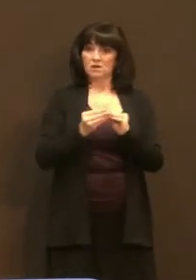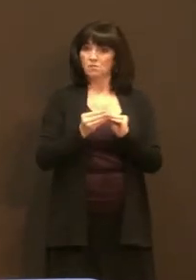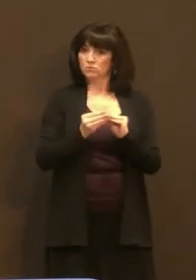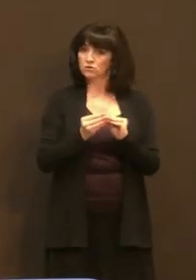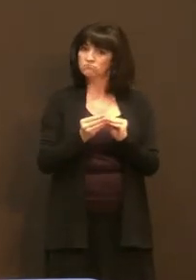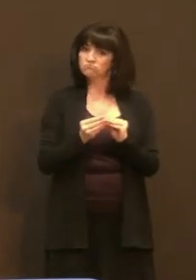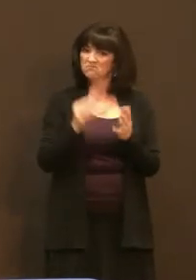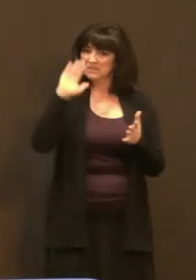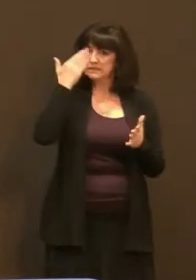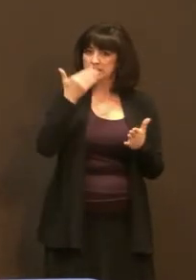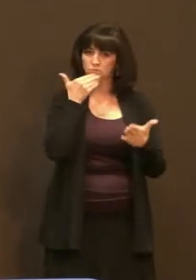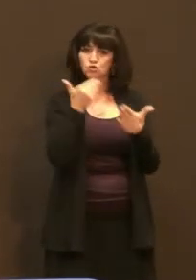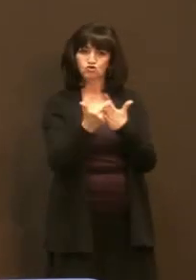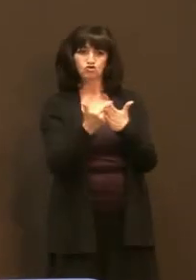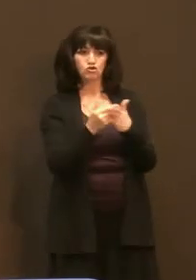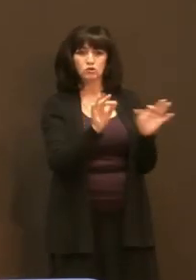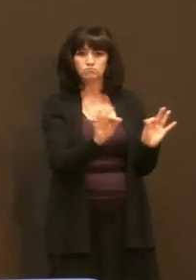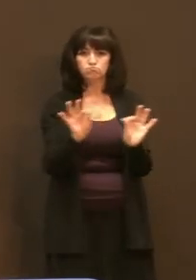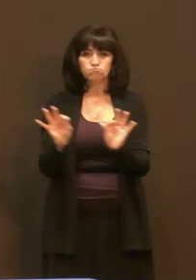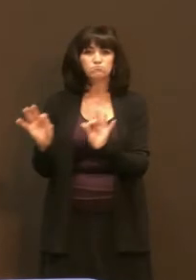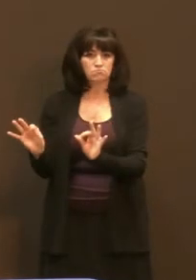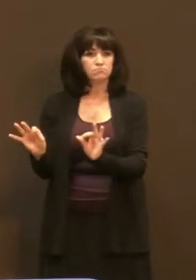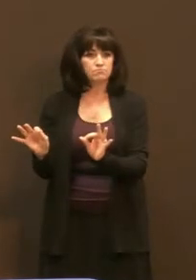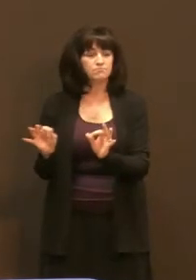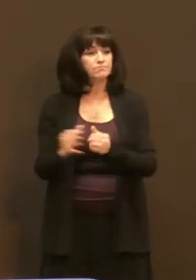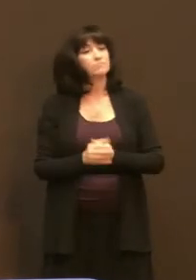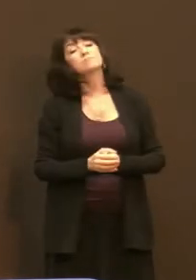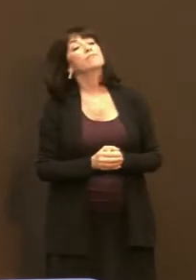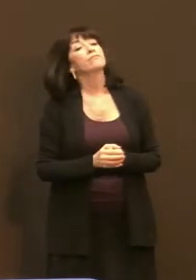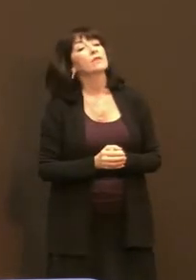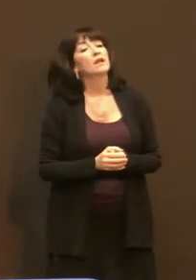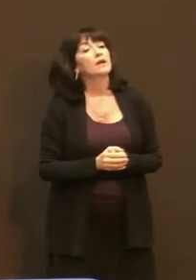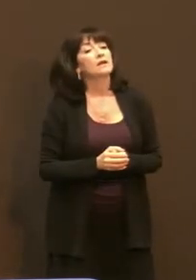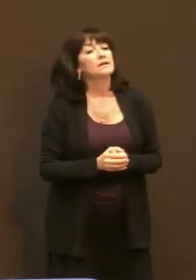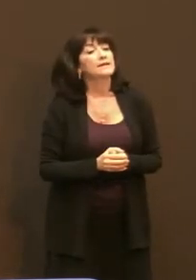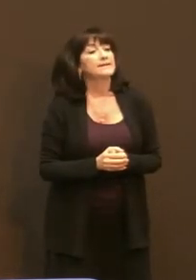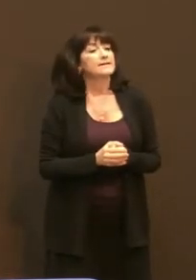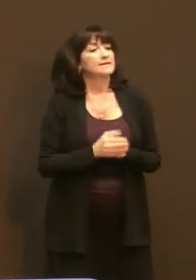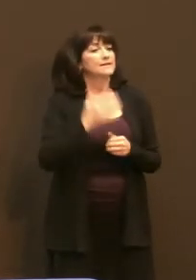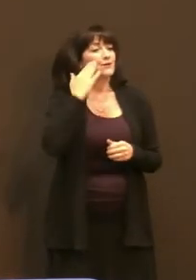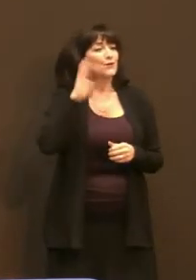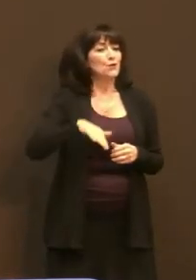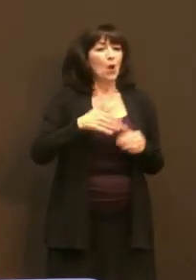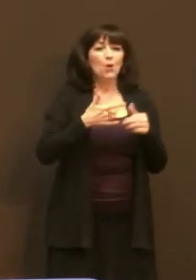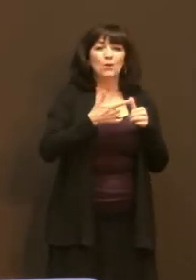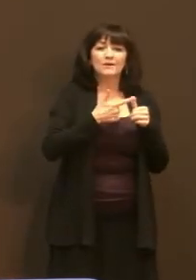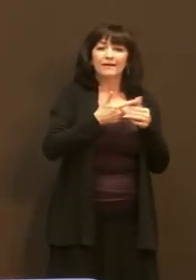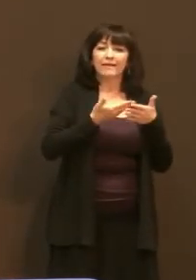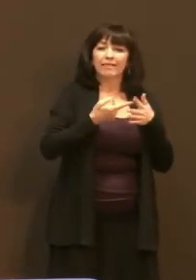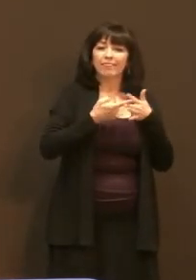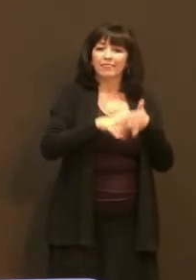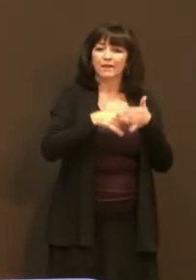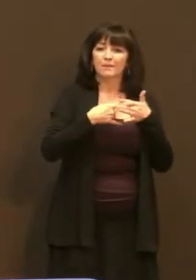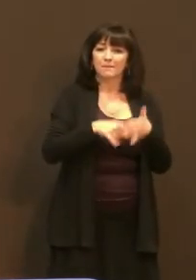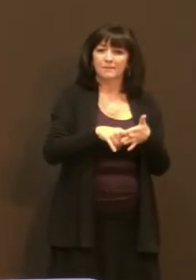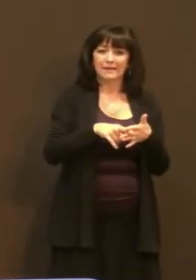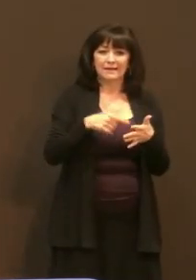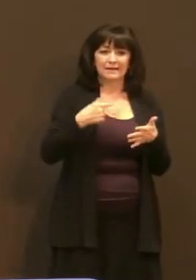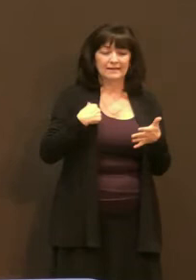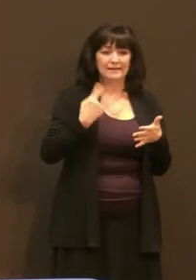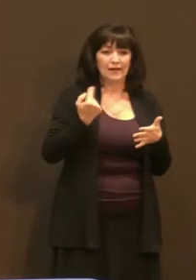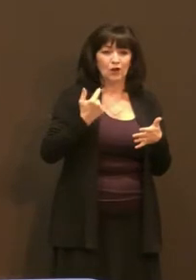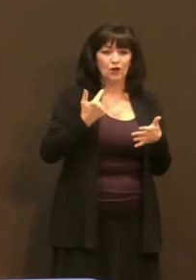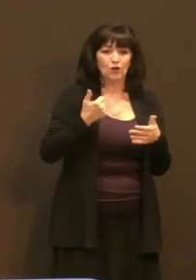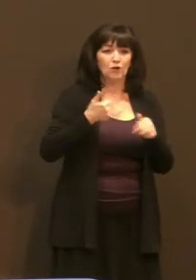we open it up to questions again to the media. Sorry for the little bit of a delay at the beginning, but thanks for coming to help